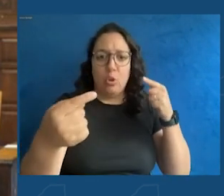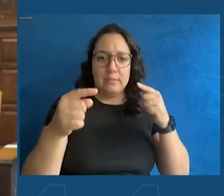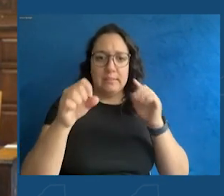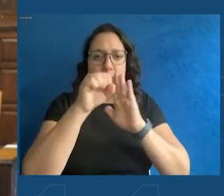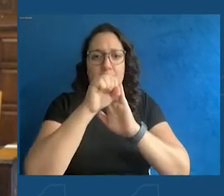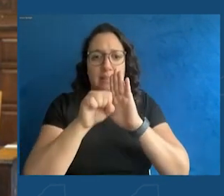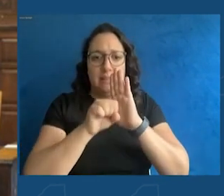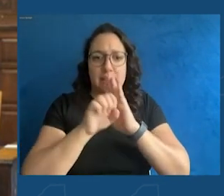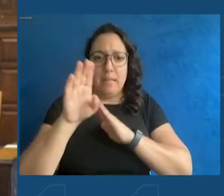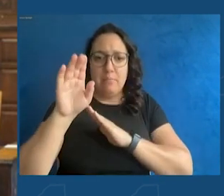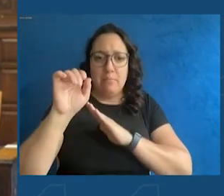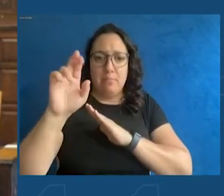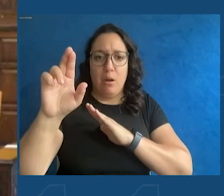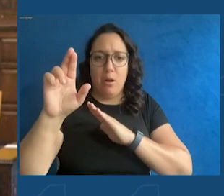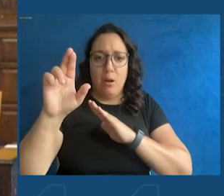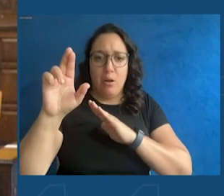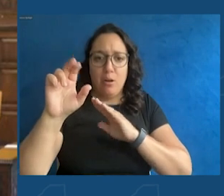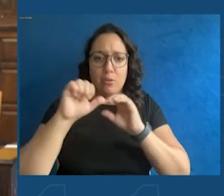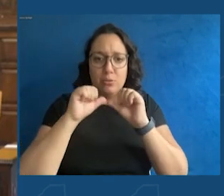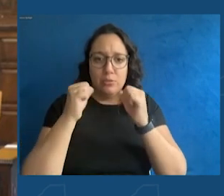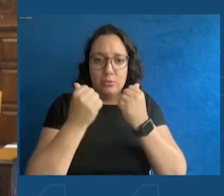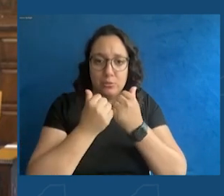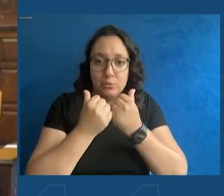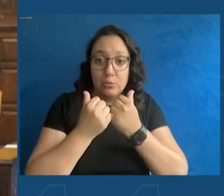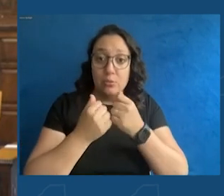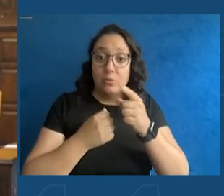Chief. Oh, I'm sorry.